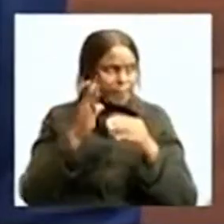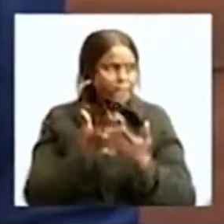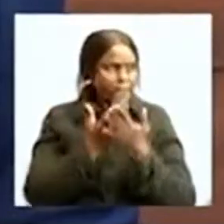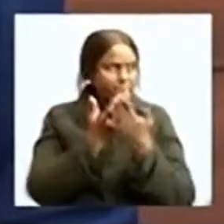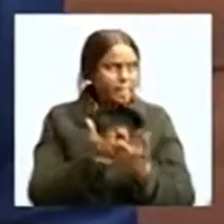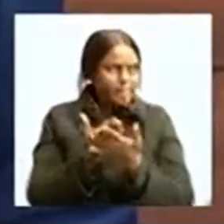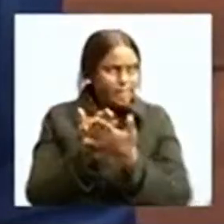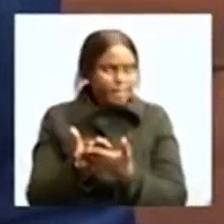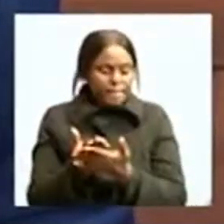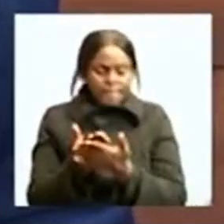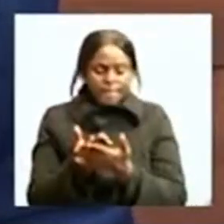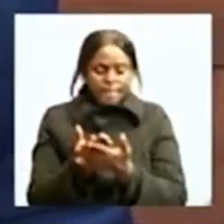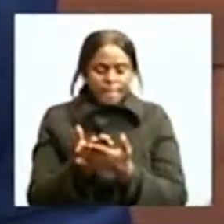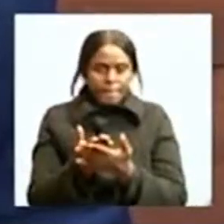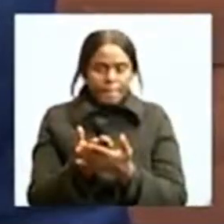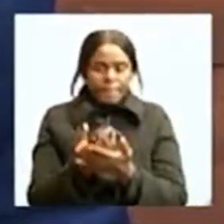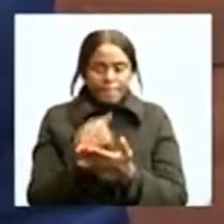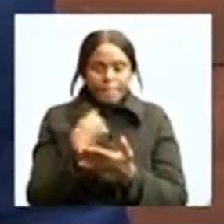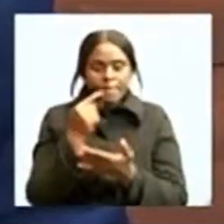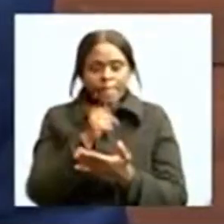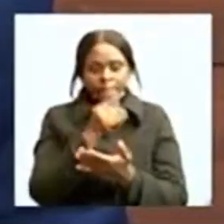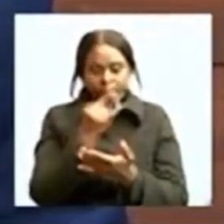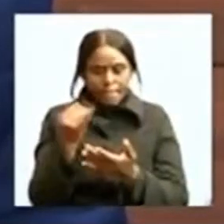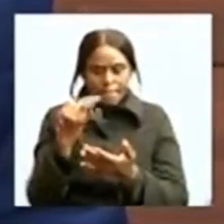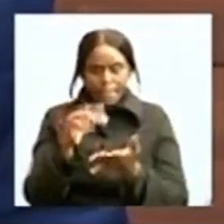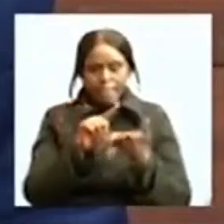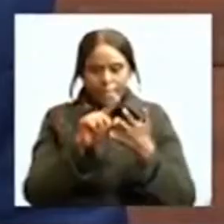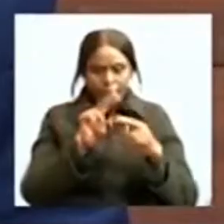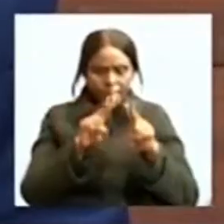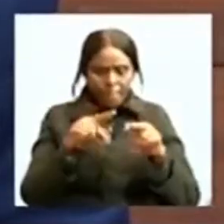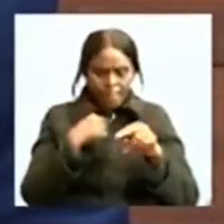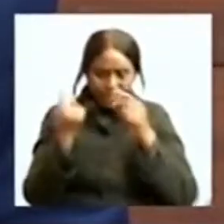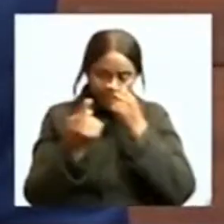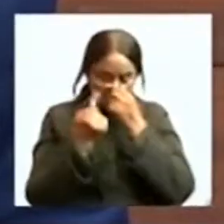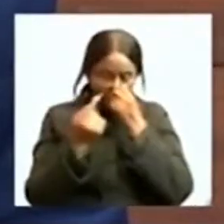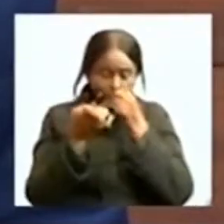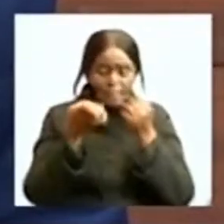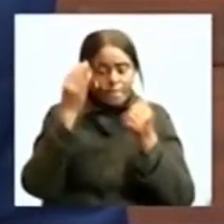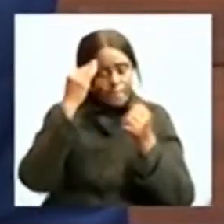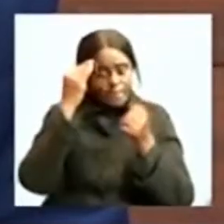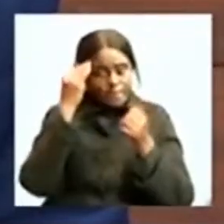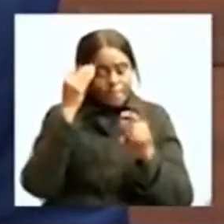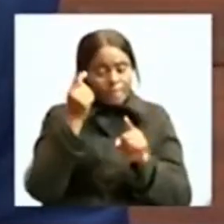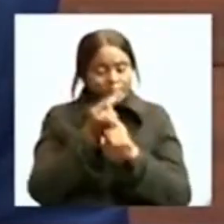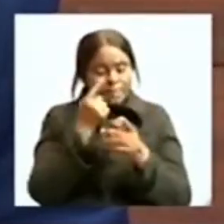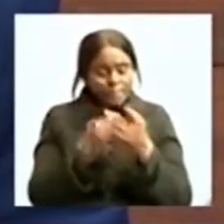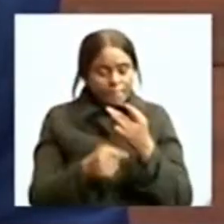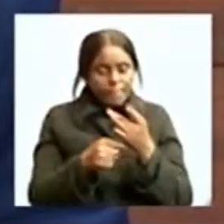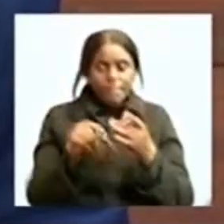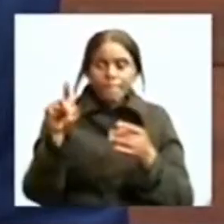submission. On the issue of loans, Chair, I wanted to find out from the PS